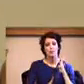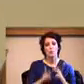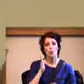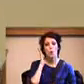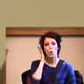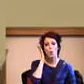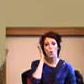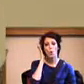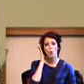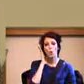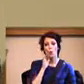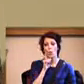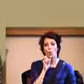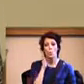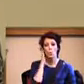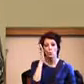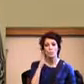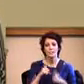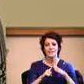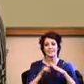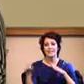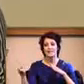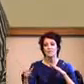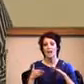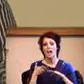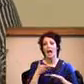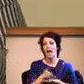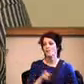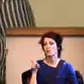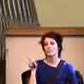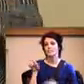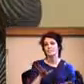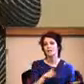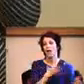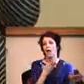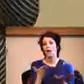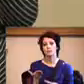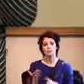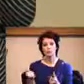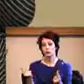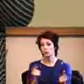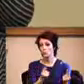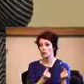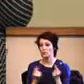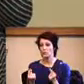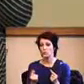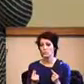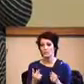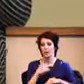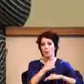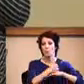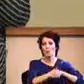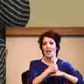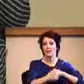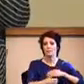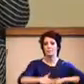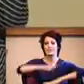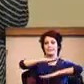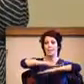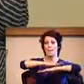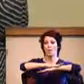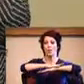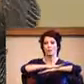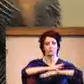lead after his death and so he took bread from the table something simple he blessed